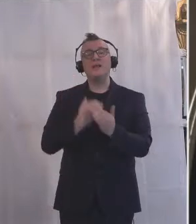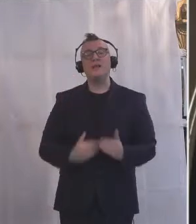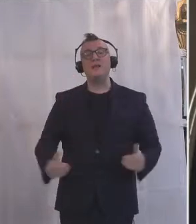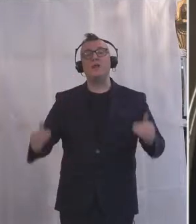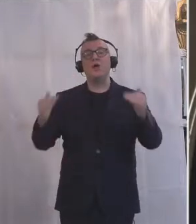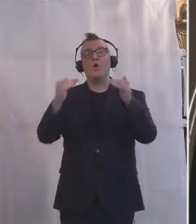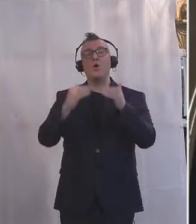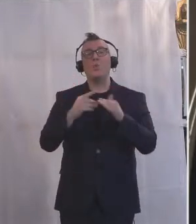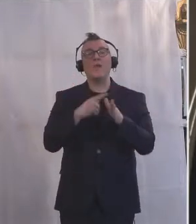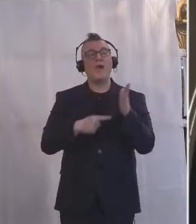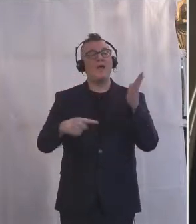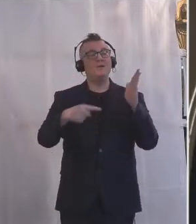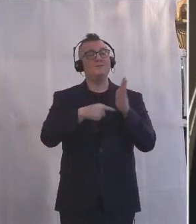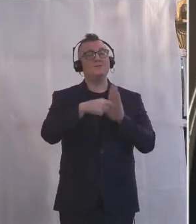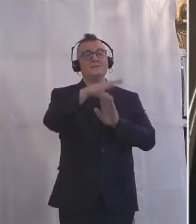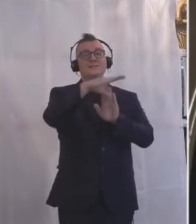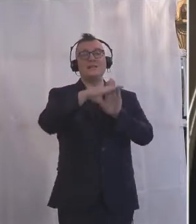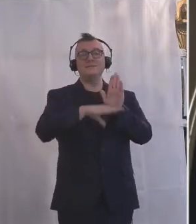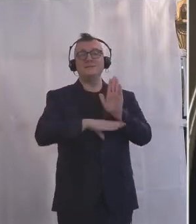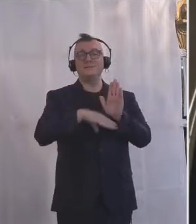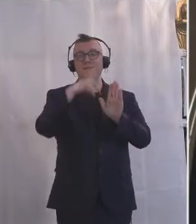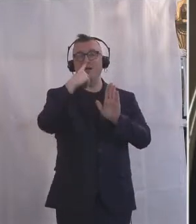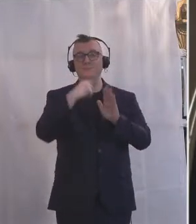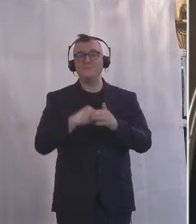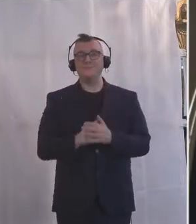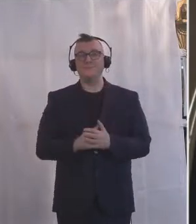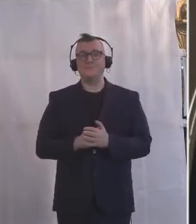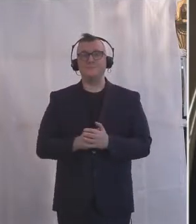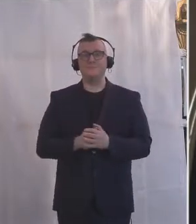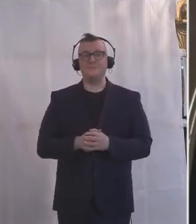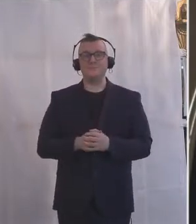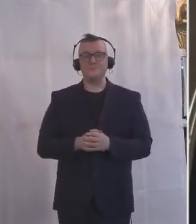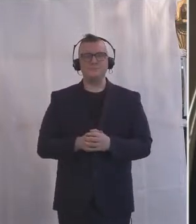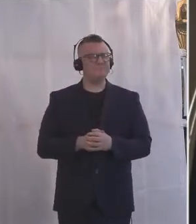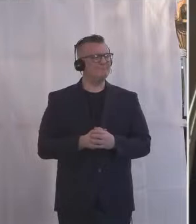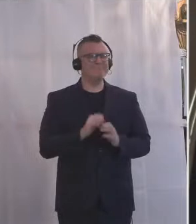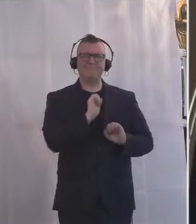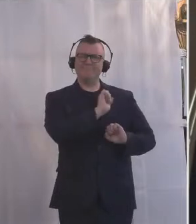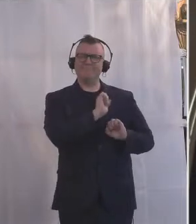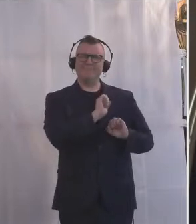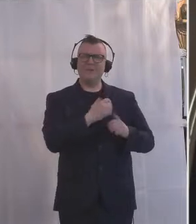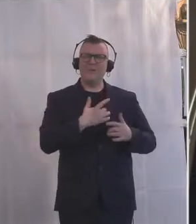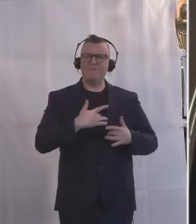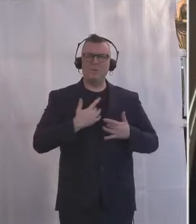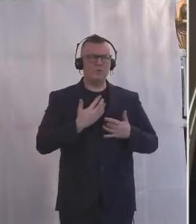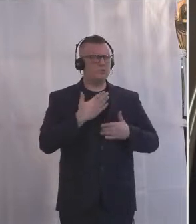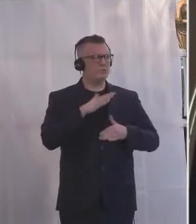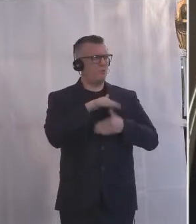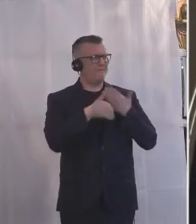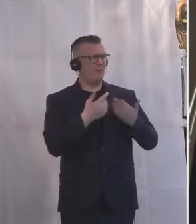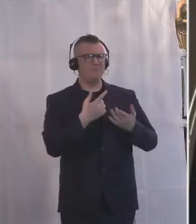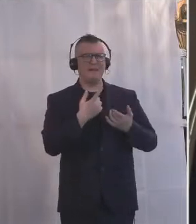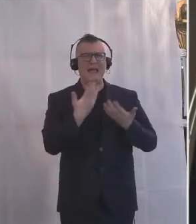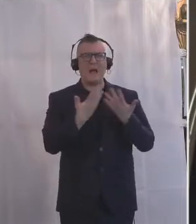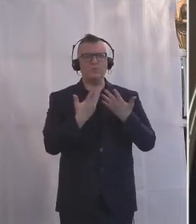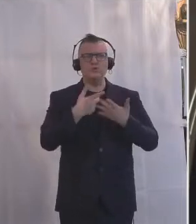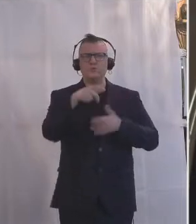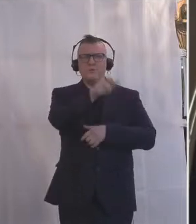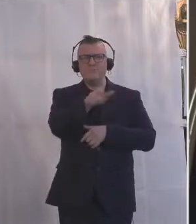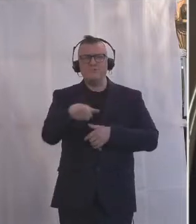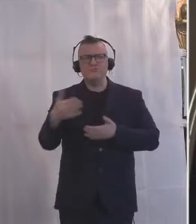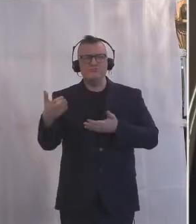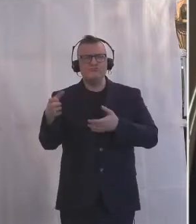quality standards. I'd love to just get your take on sort of finding customers, Christine, as